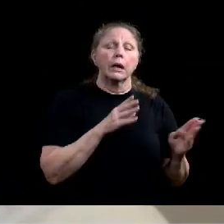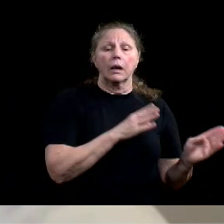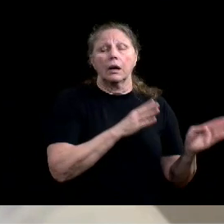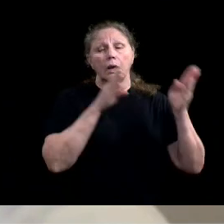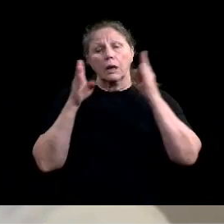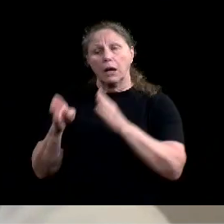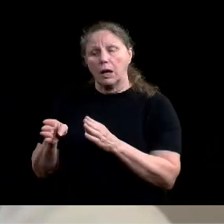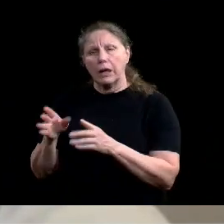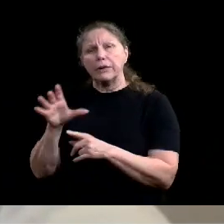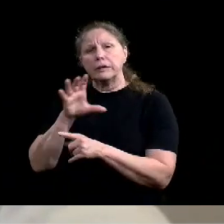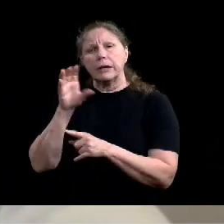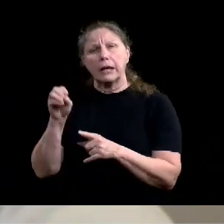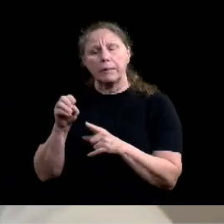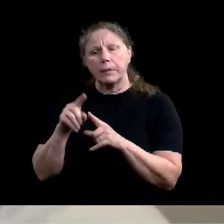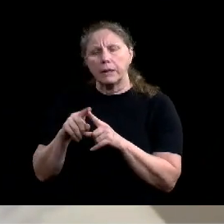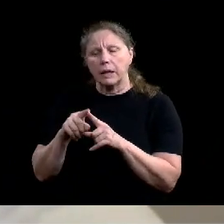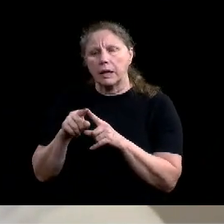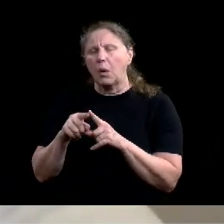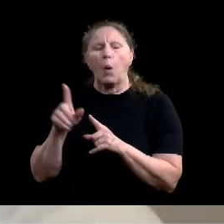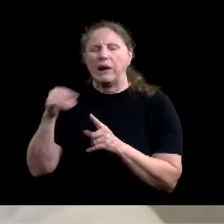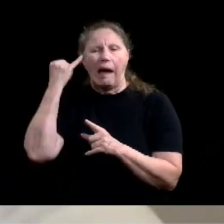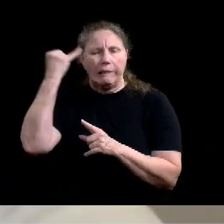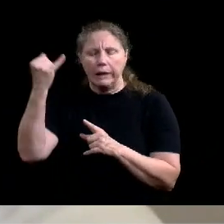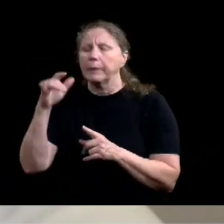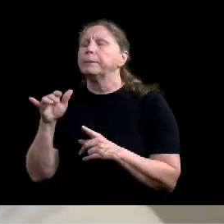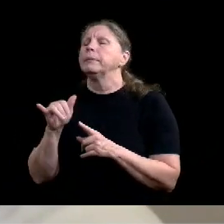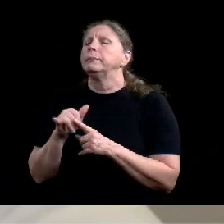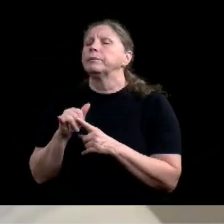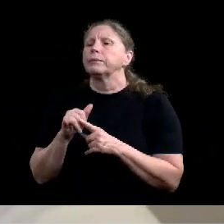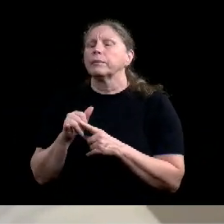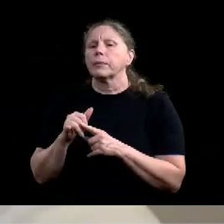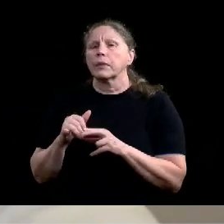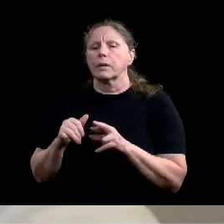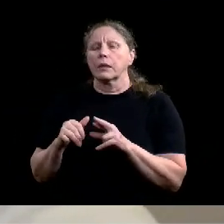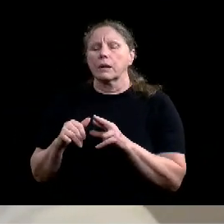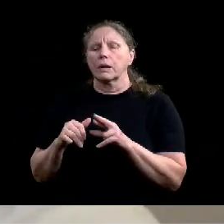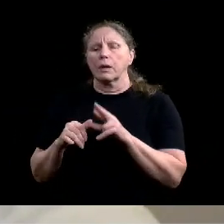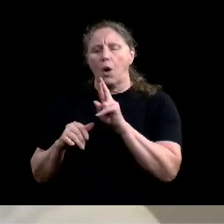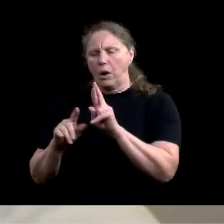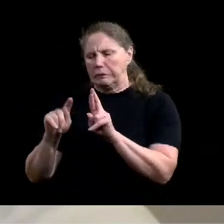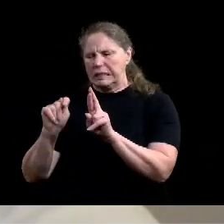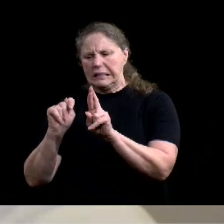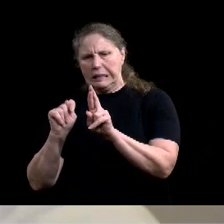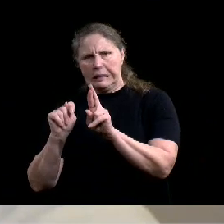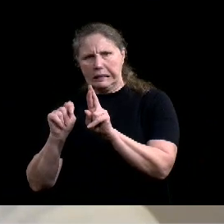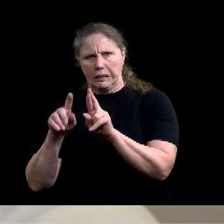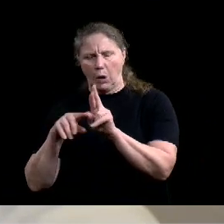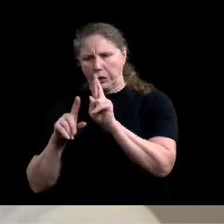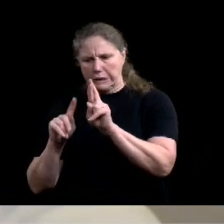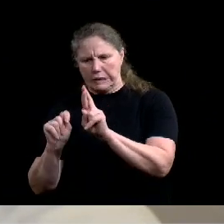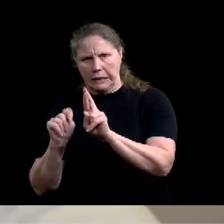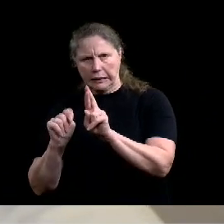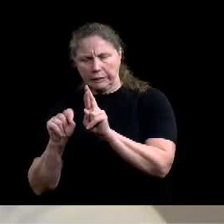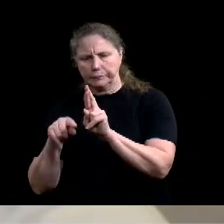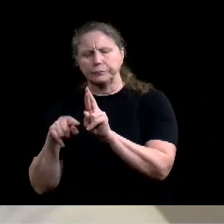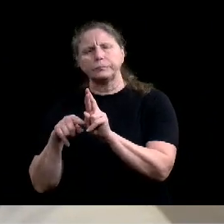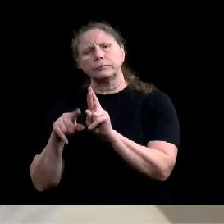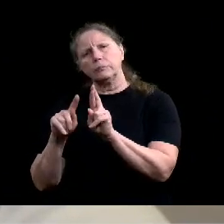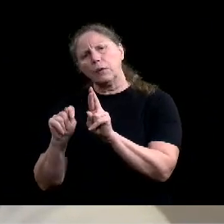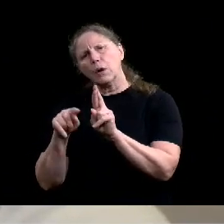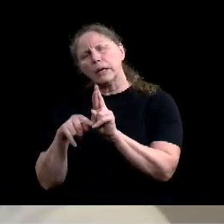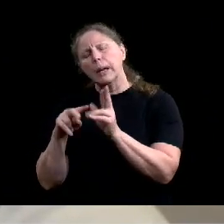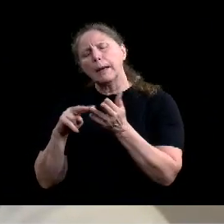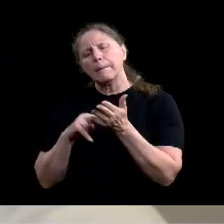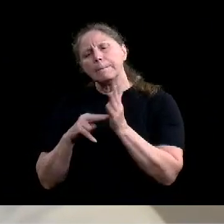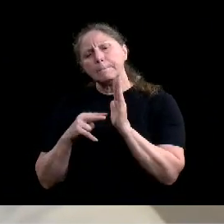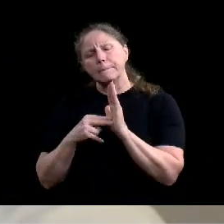the RT, little t. So, and that's the effective reproductive number. The effective